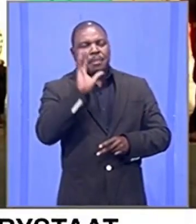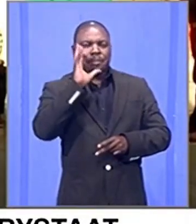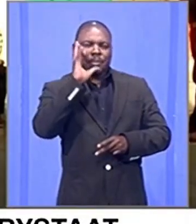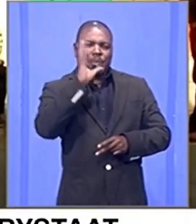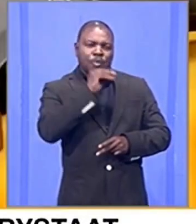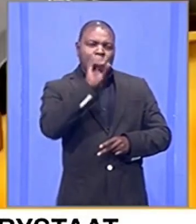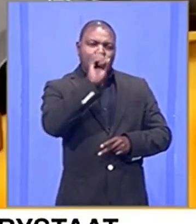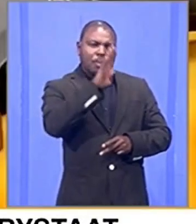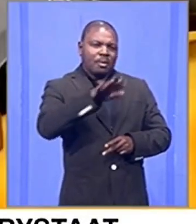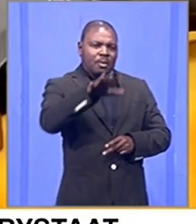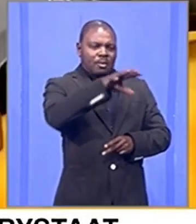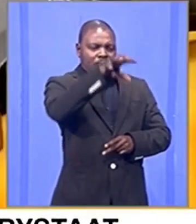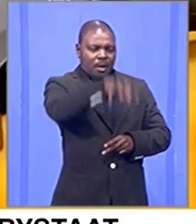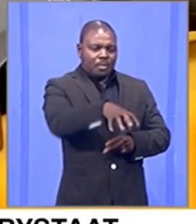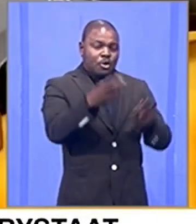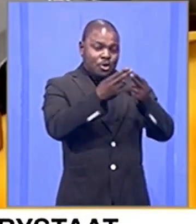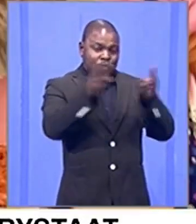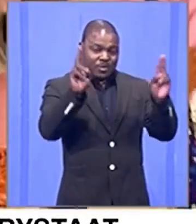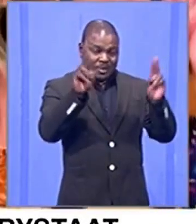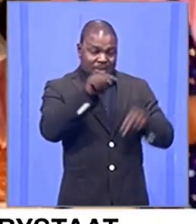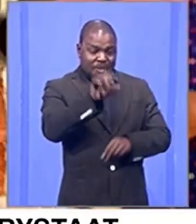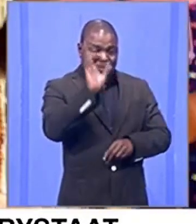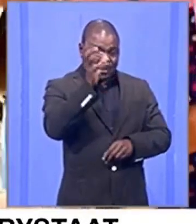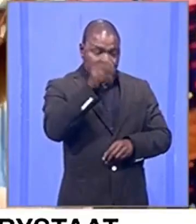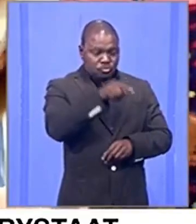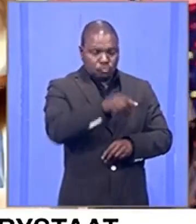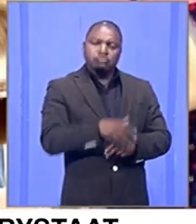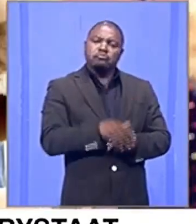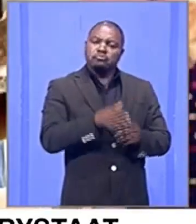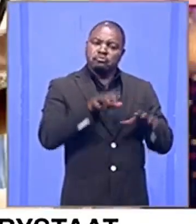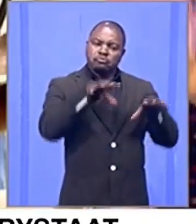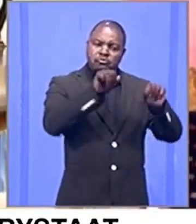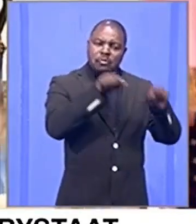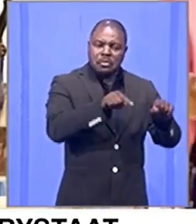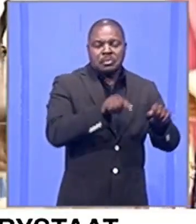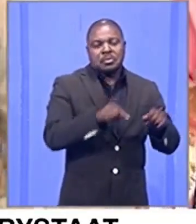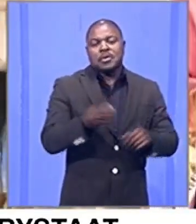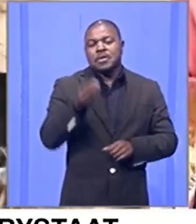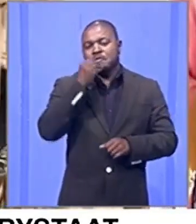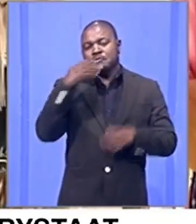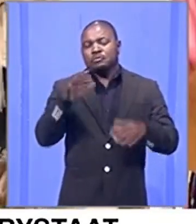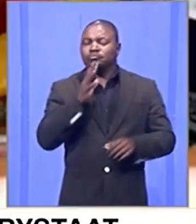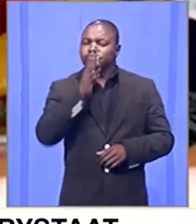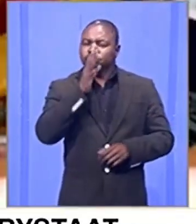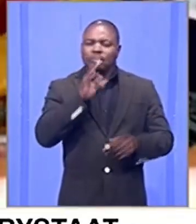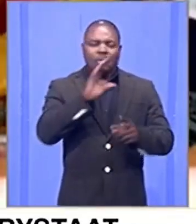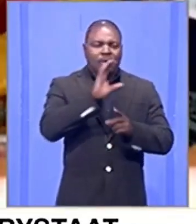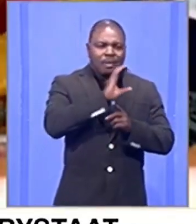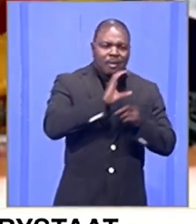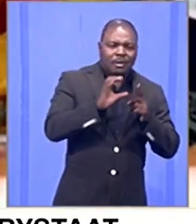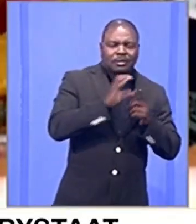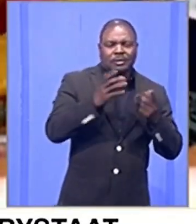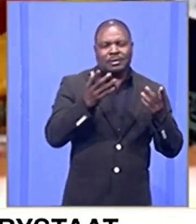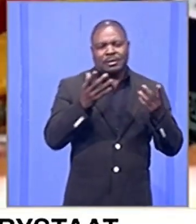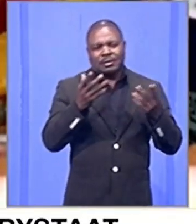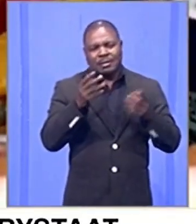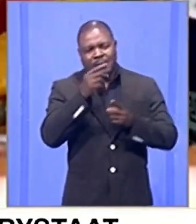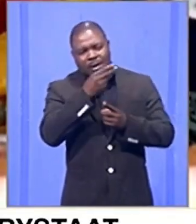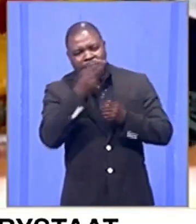Bloemfontein campus of the University of the Free State. Dijo ke mantletsentletse. Ha ile bonono le mekgabiso le thepa e nngwe